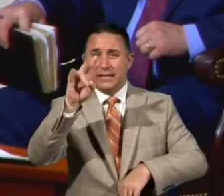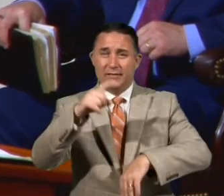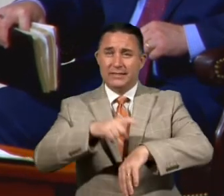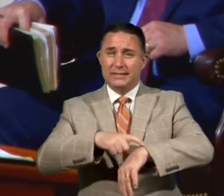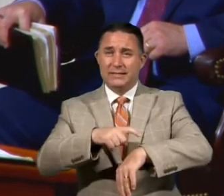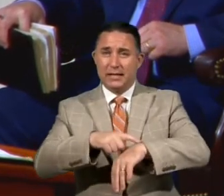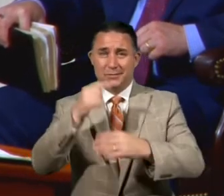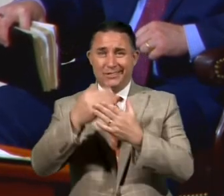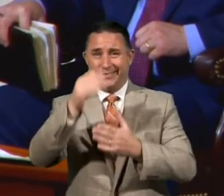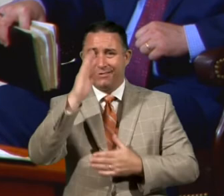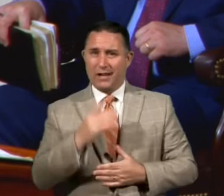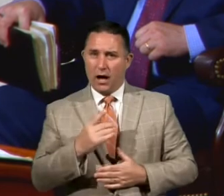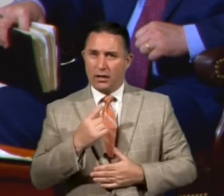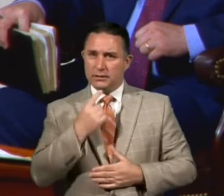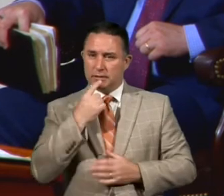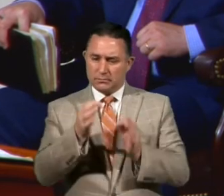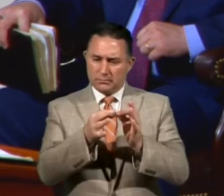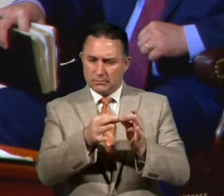7 times the Son of God said that.